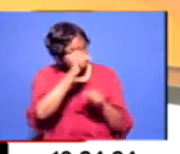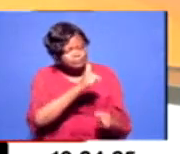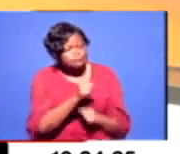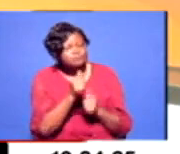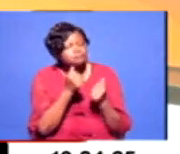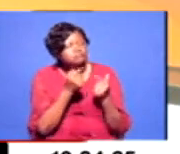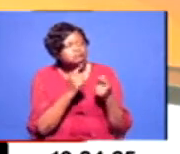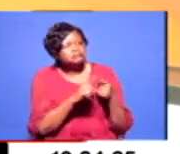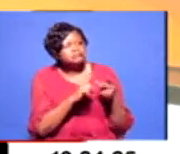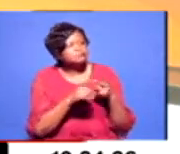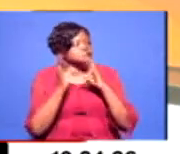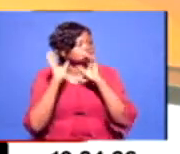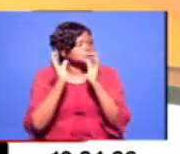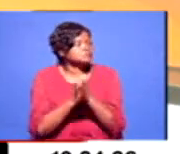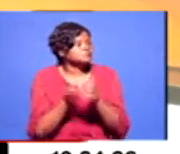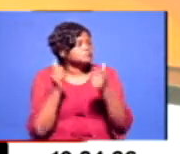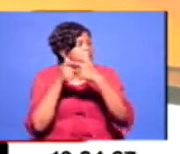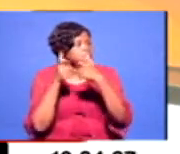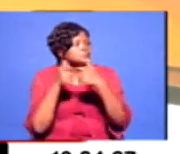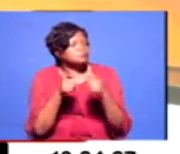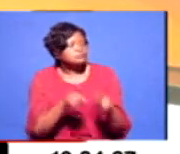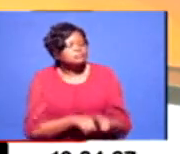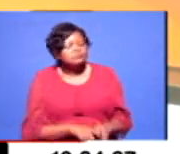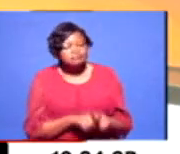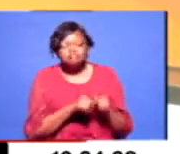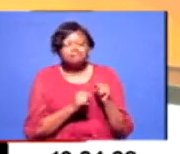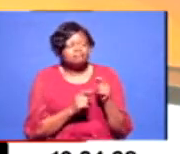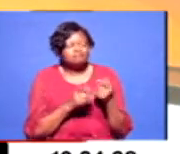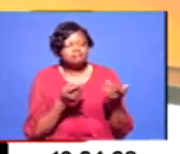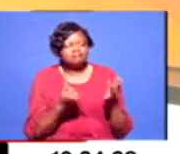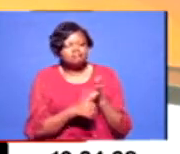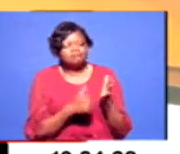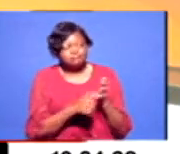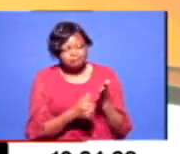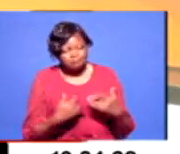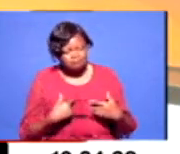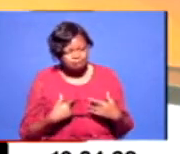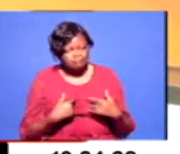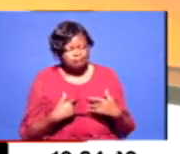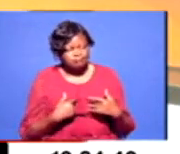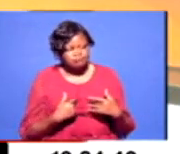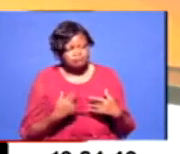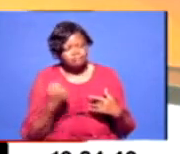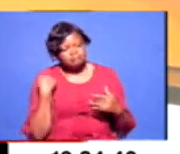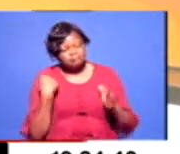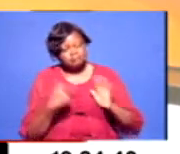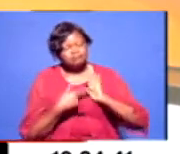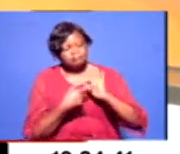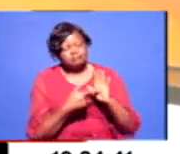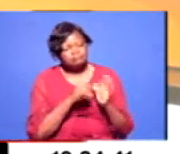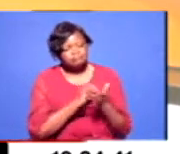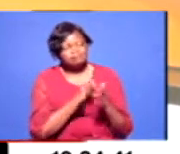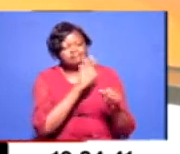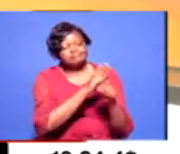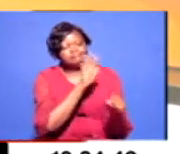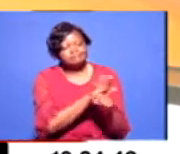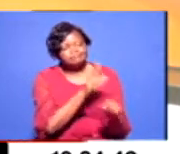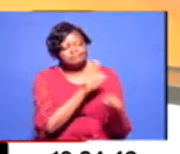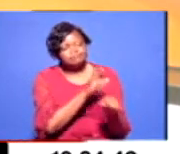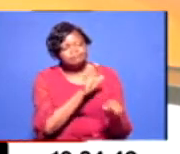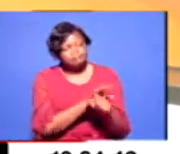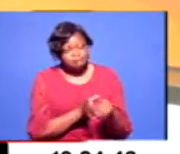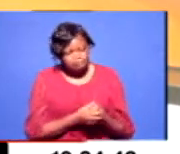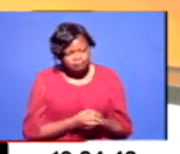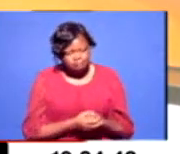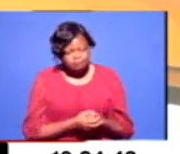Kilifi and Kwale are also leading the statistics with so many